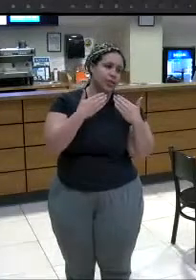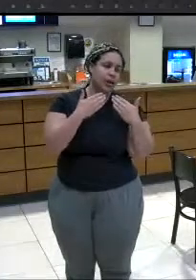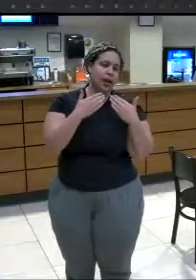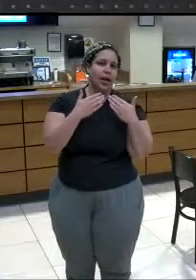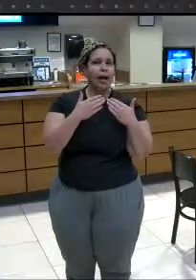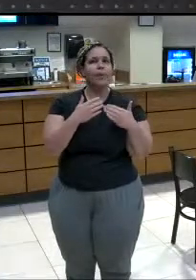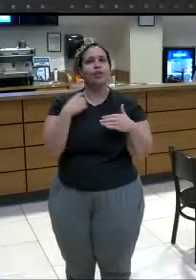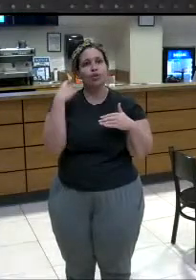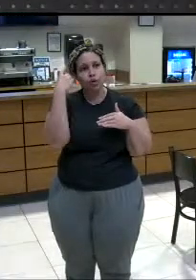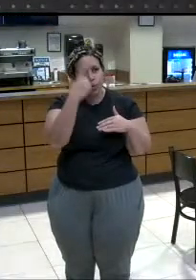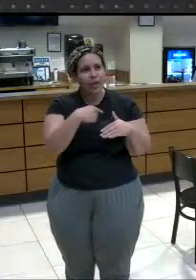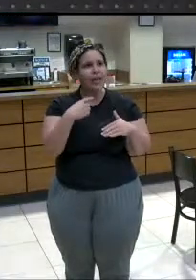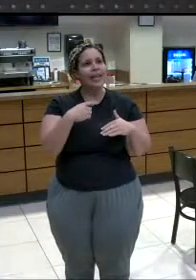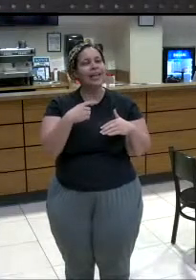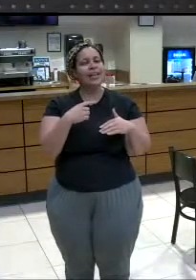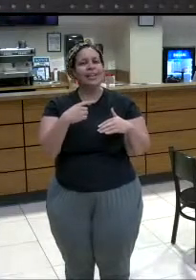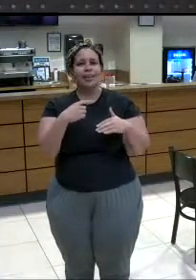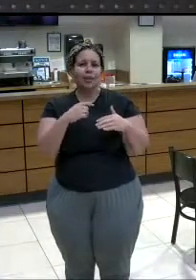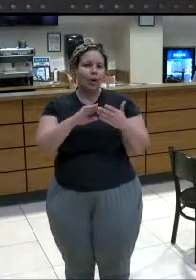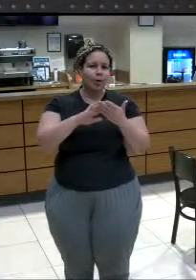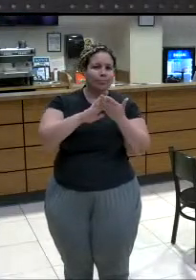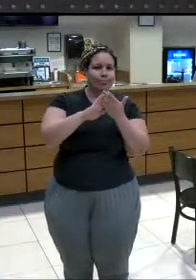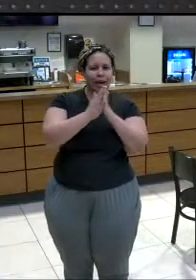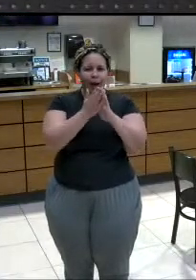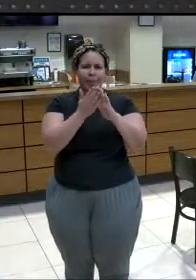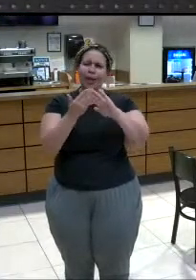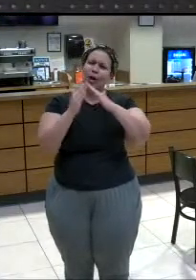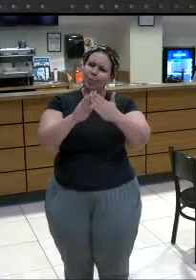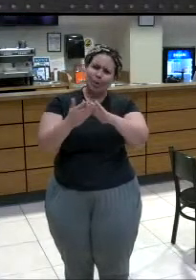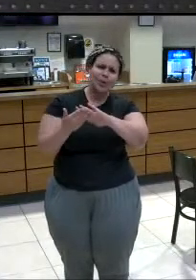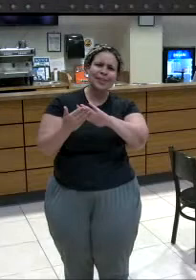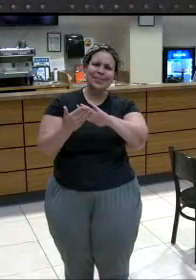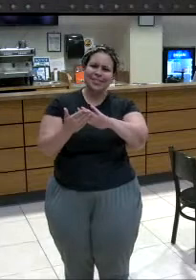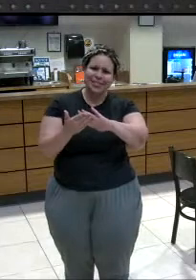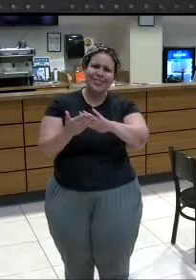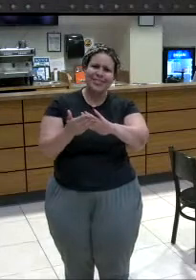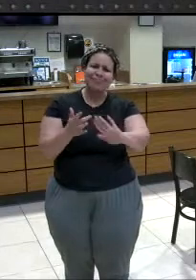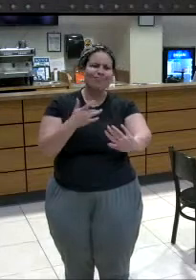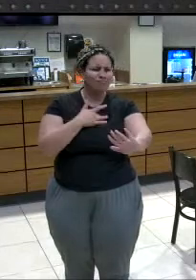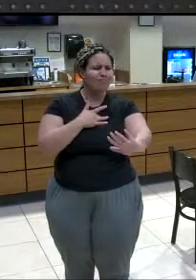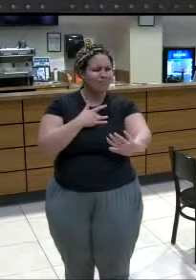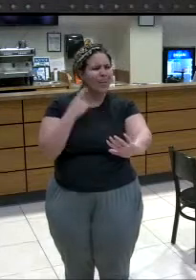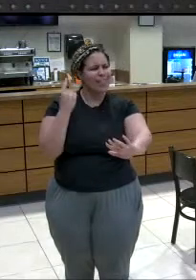like community. Yes. I think we might have a community school, something going on. Sounds good.